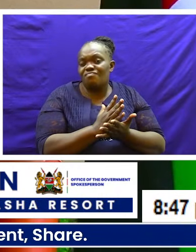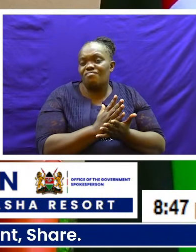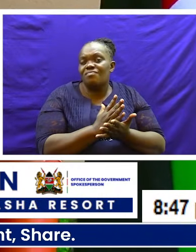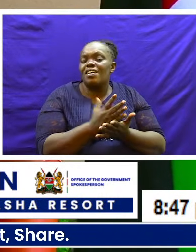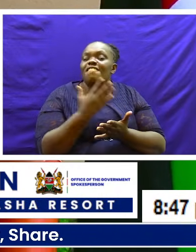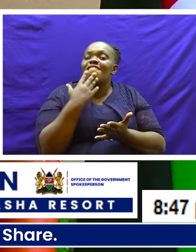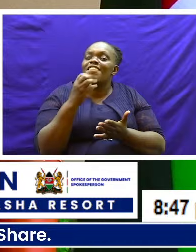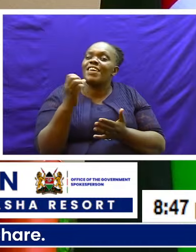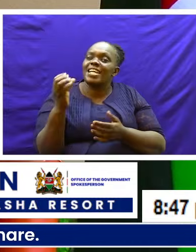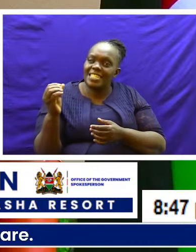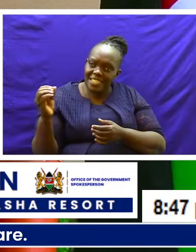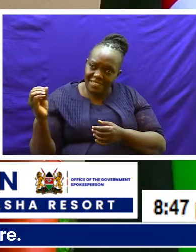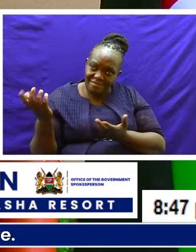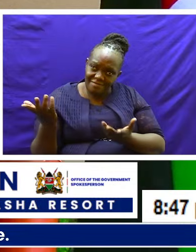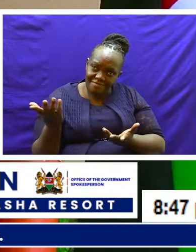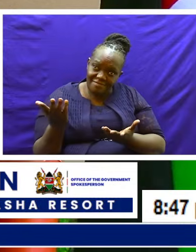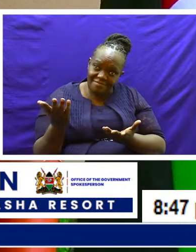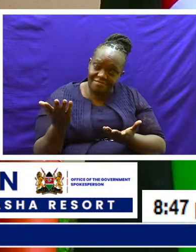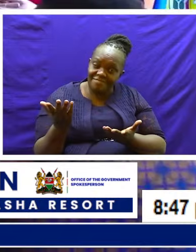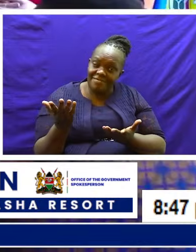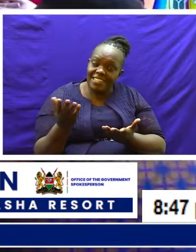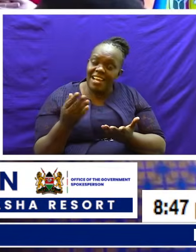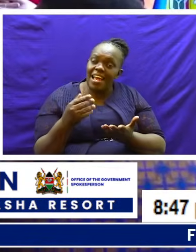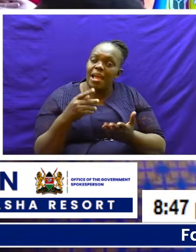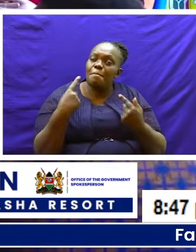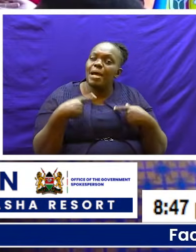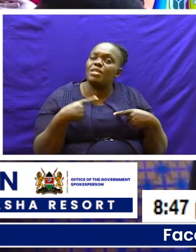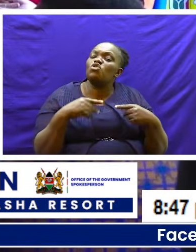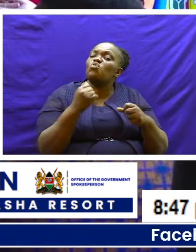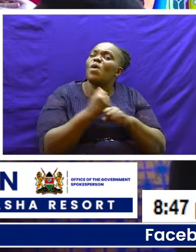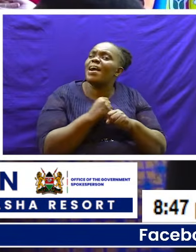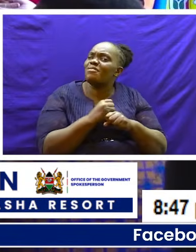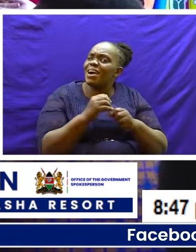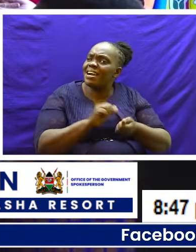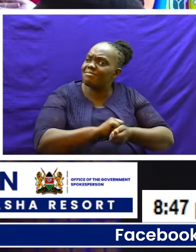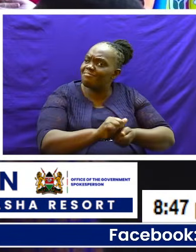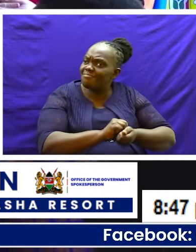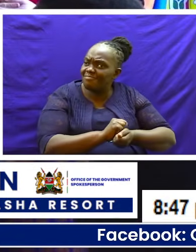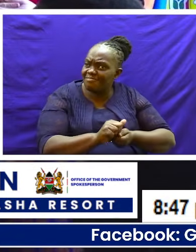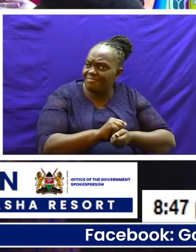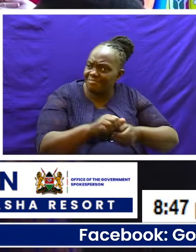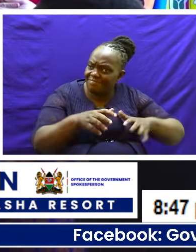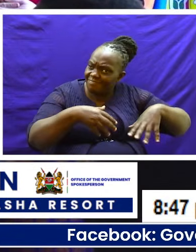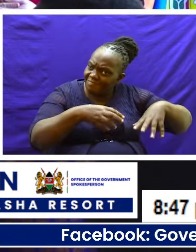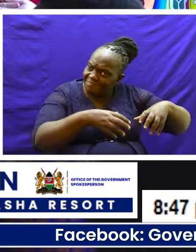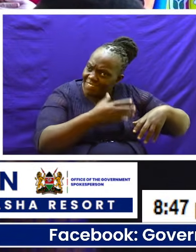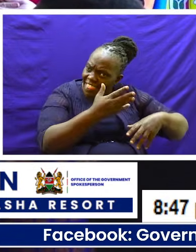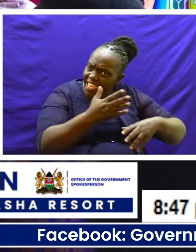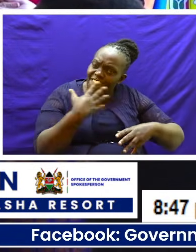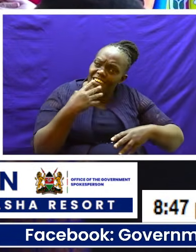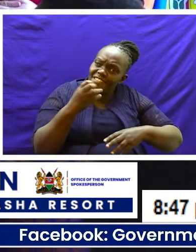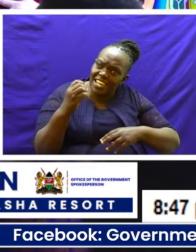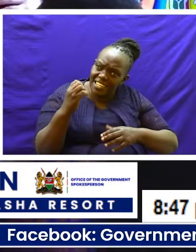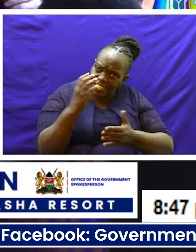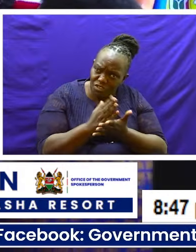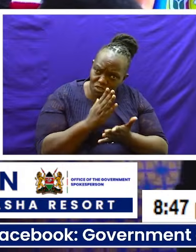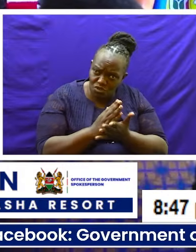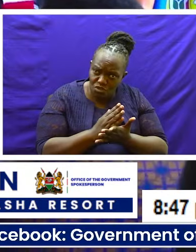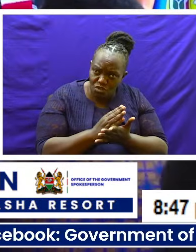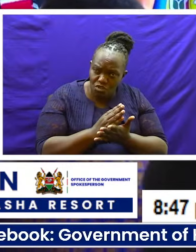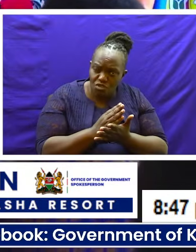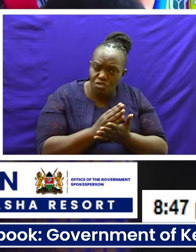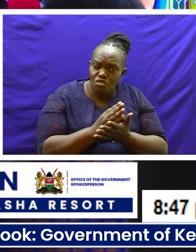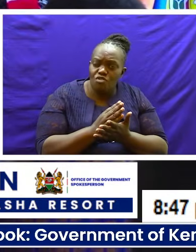So tano, si ndio? Kibarua ya watu wa mkono kufua, kulimalima hapa is 500. So